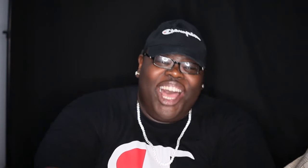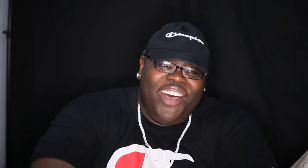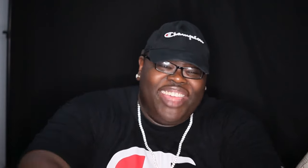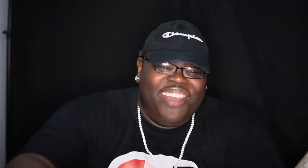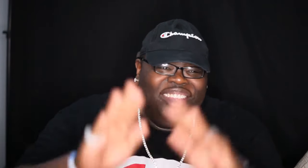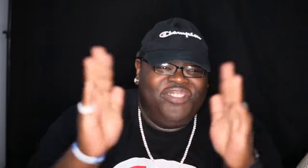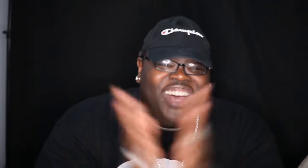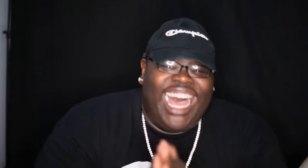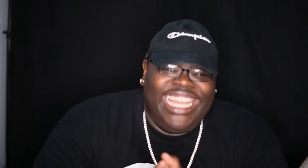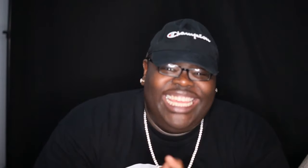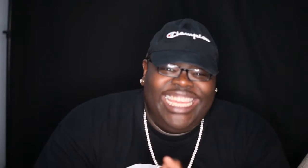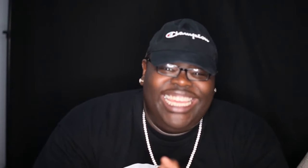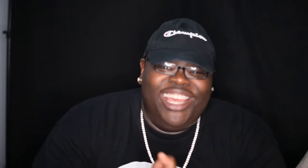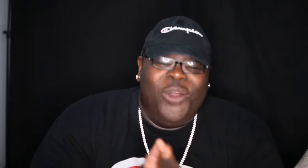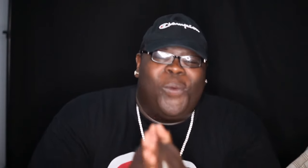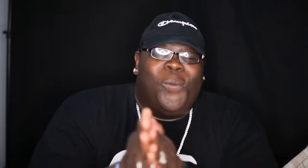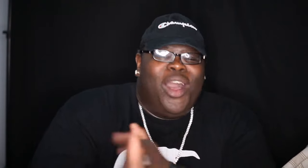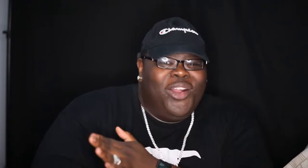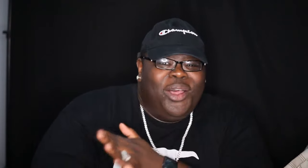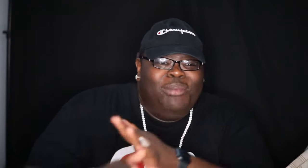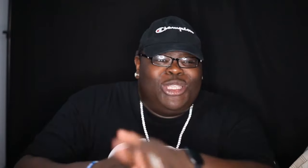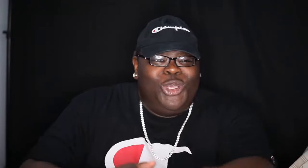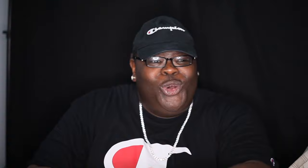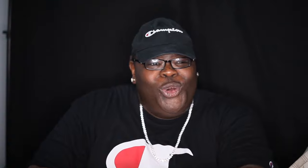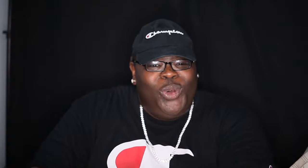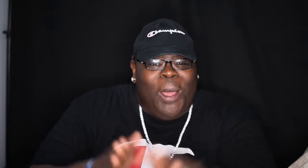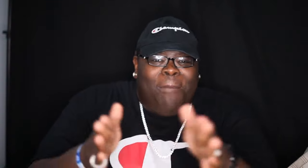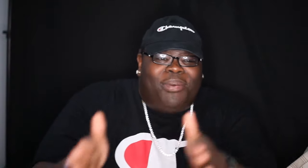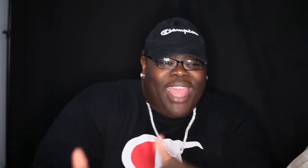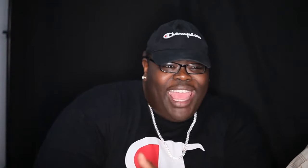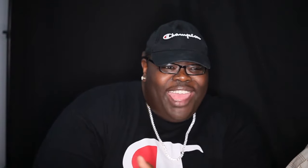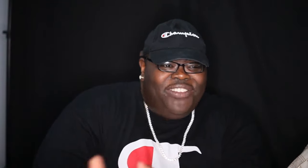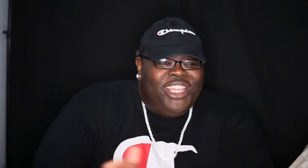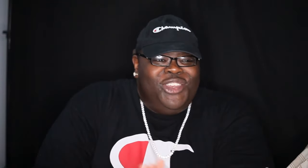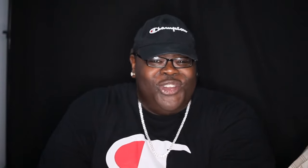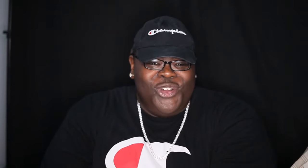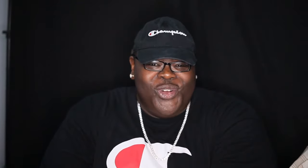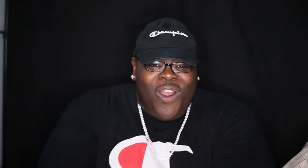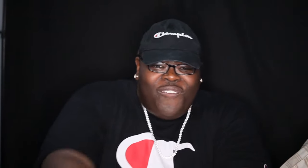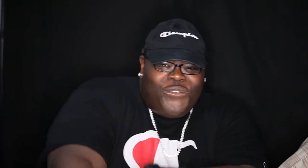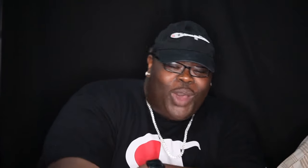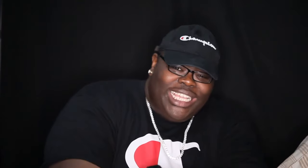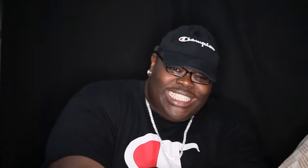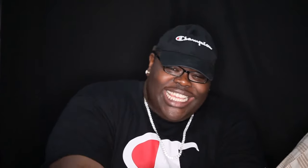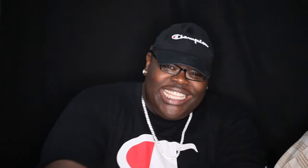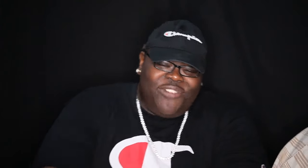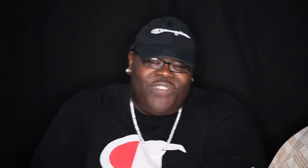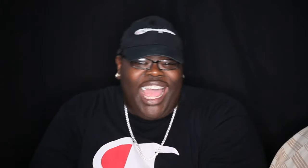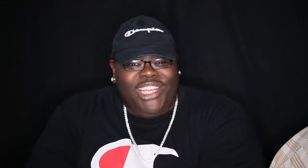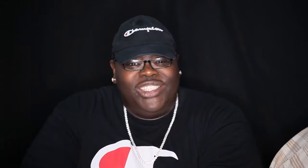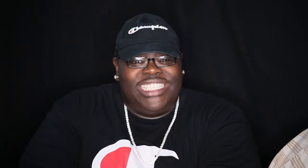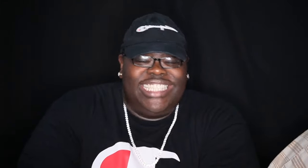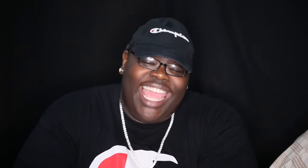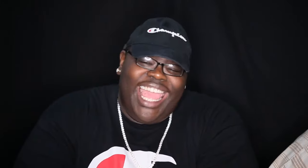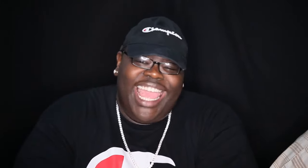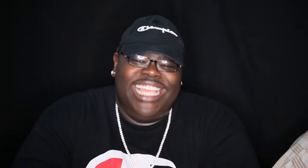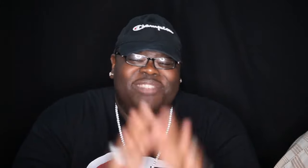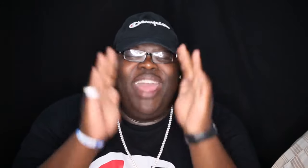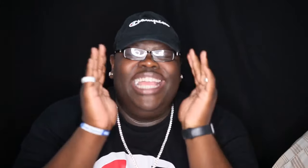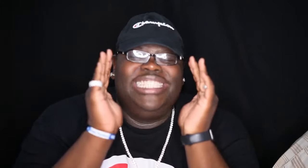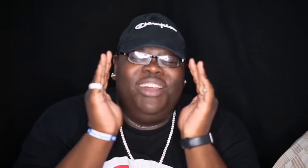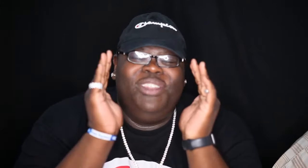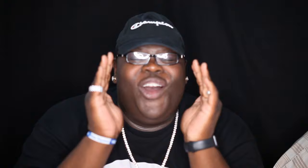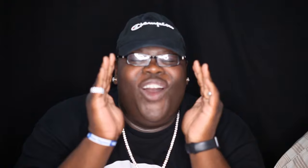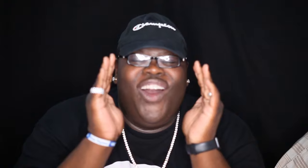What's up, everybody? Welcome to Brave New Voices Final